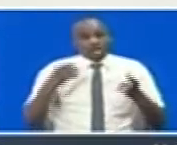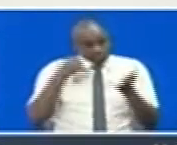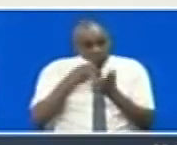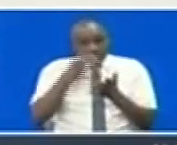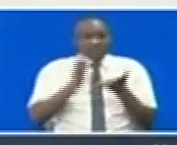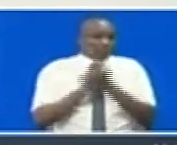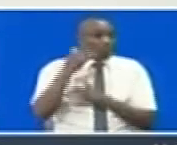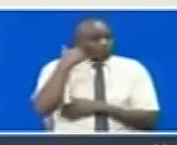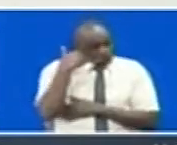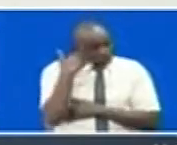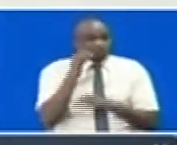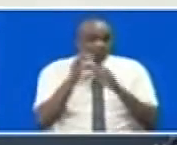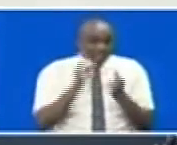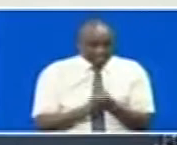phone.